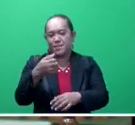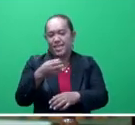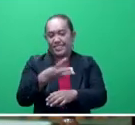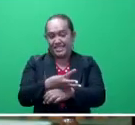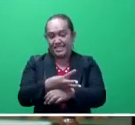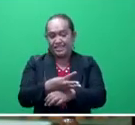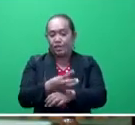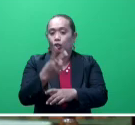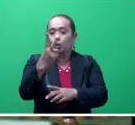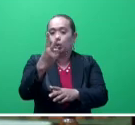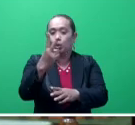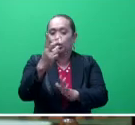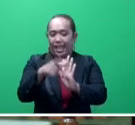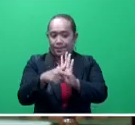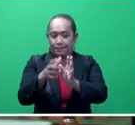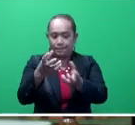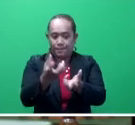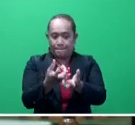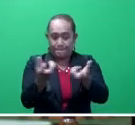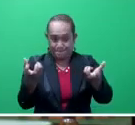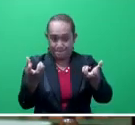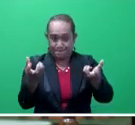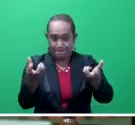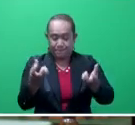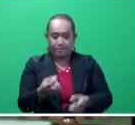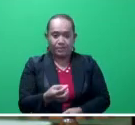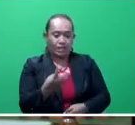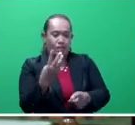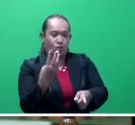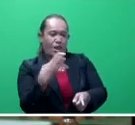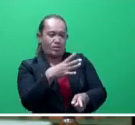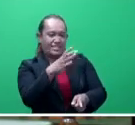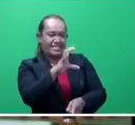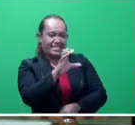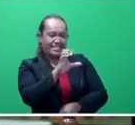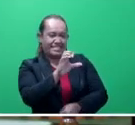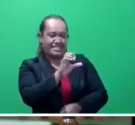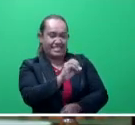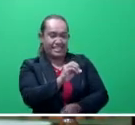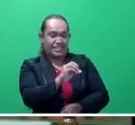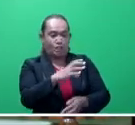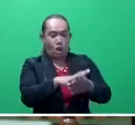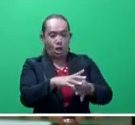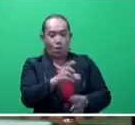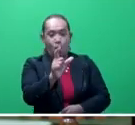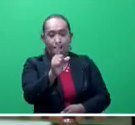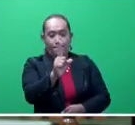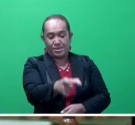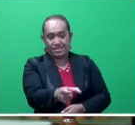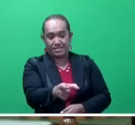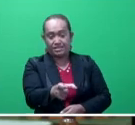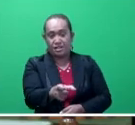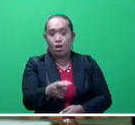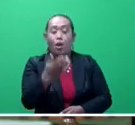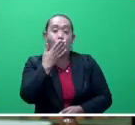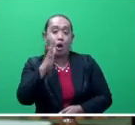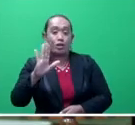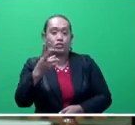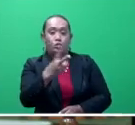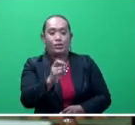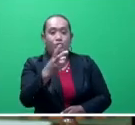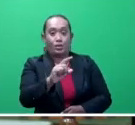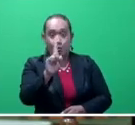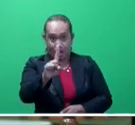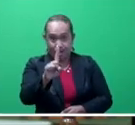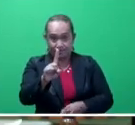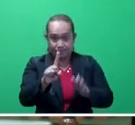payments. The first lump sum payment of $360 per person will be done in August 2021 to cater for the 3 months